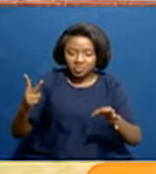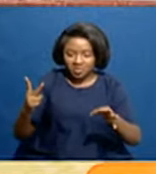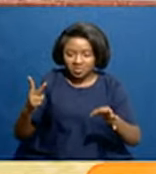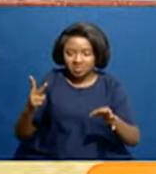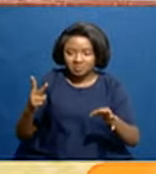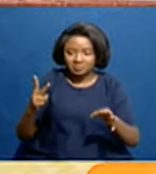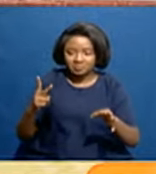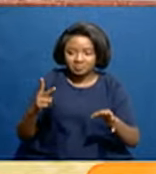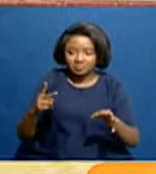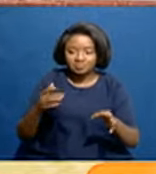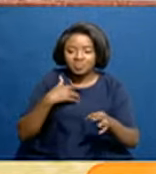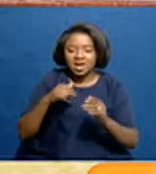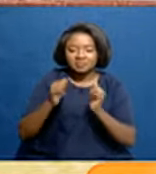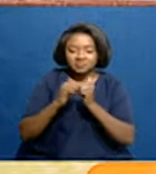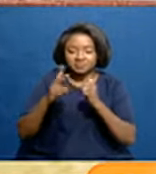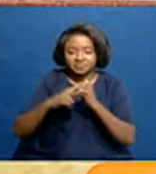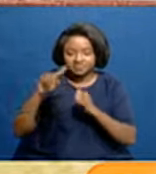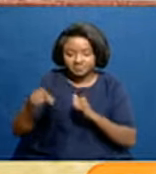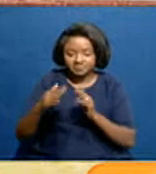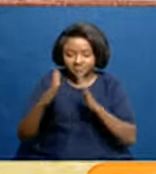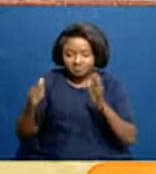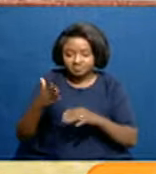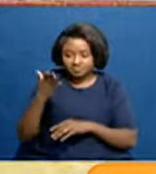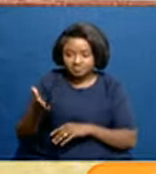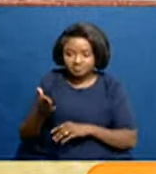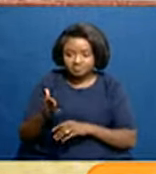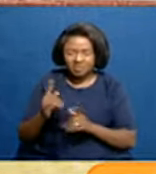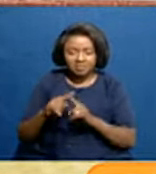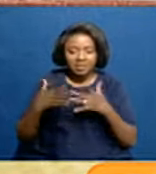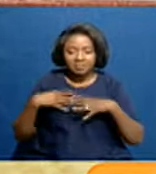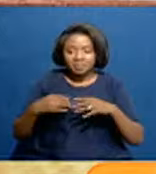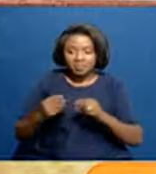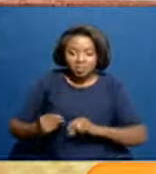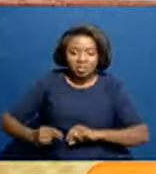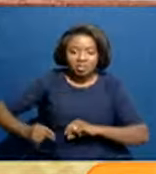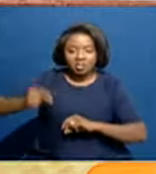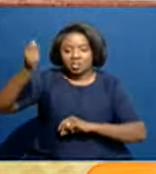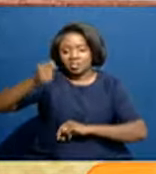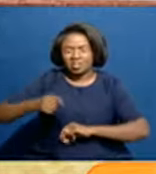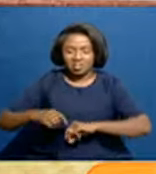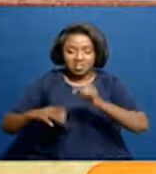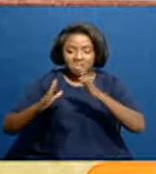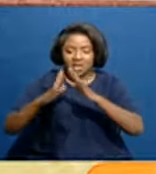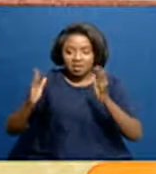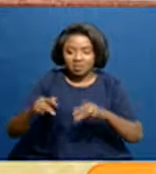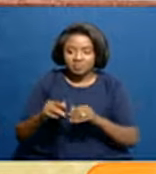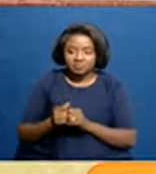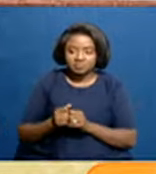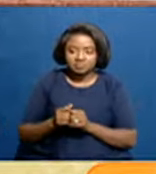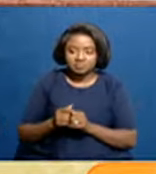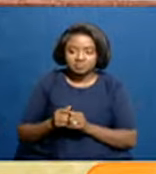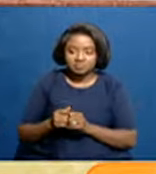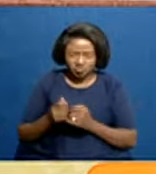had 17,000 houses. Over time, people build what we call the back rooms, mm-hmm. and we're sitting at 42,000.